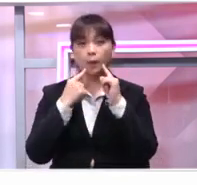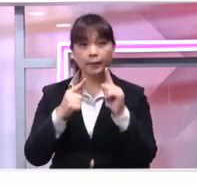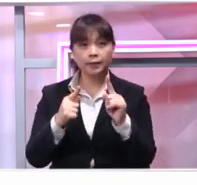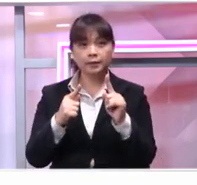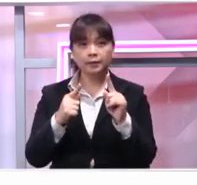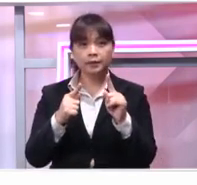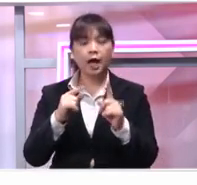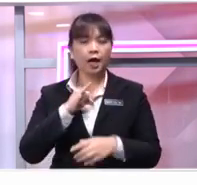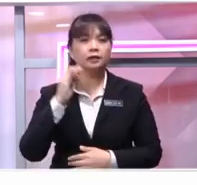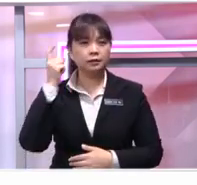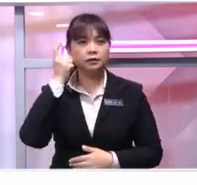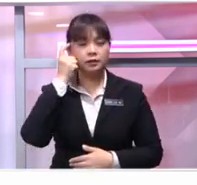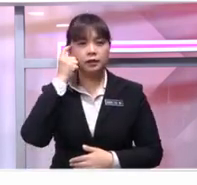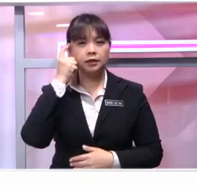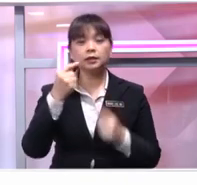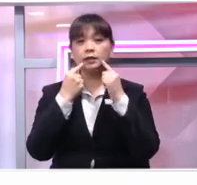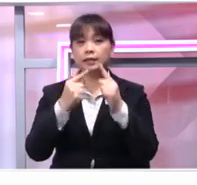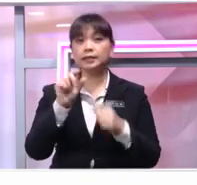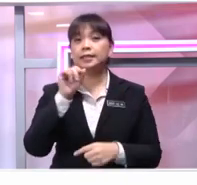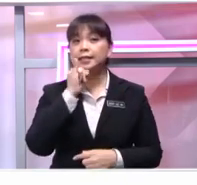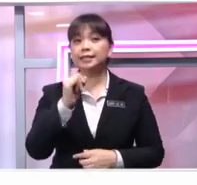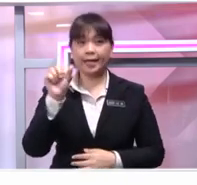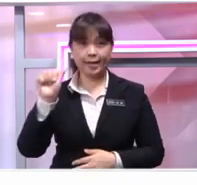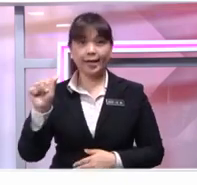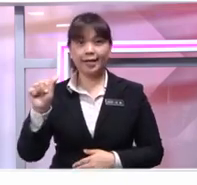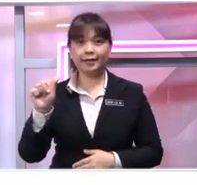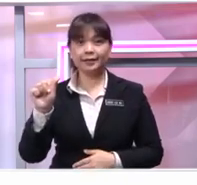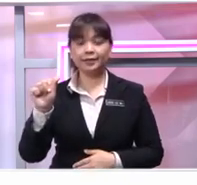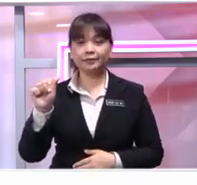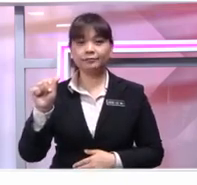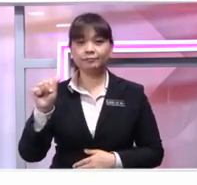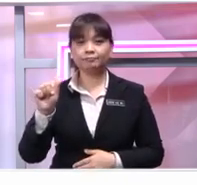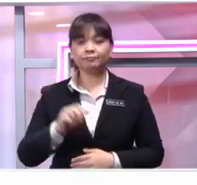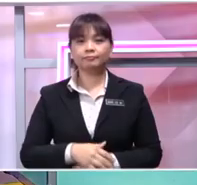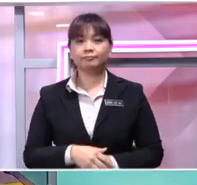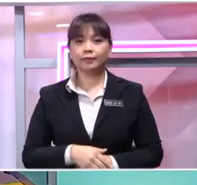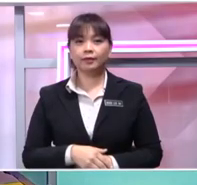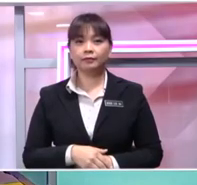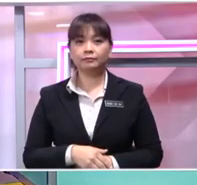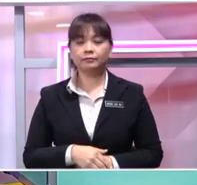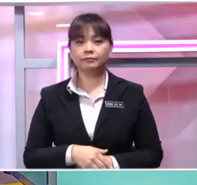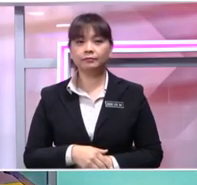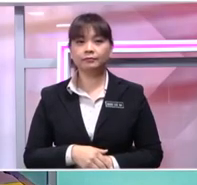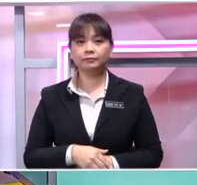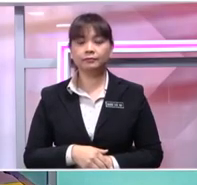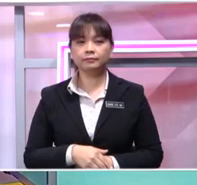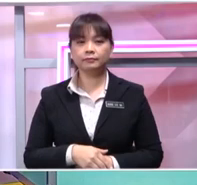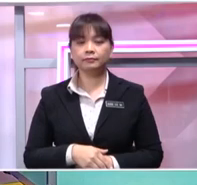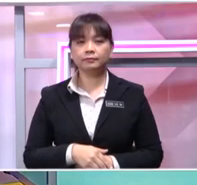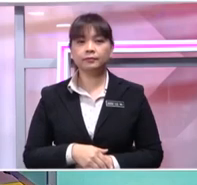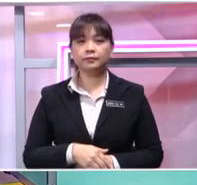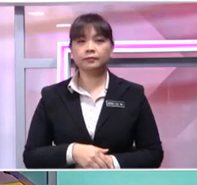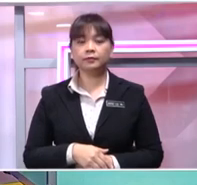I think the answer is A. The answer is A, the advantage. Okay. The word